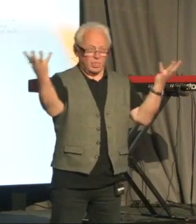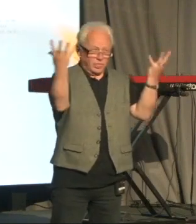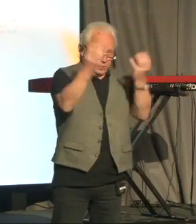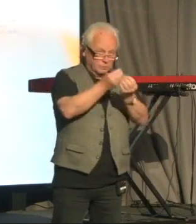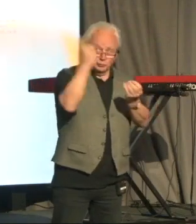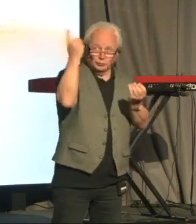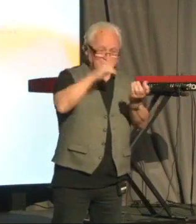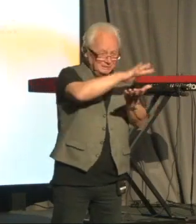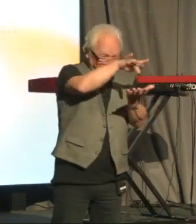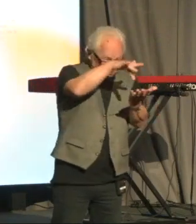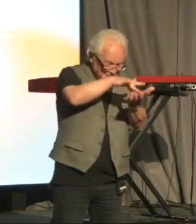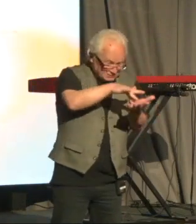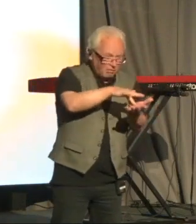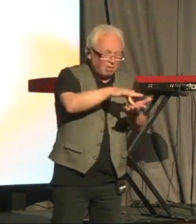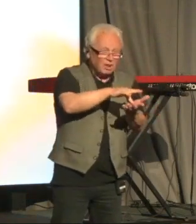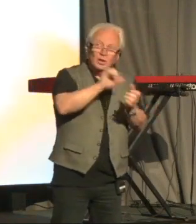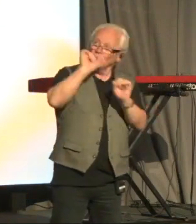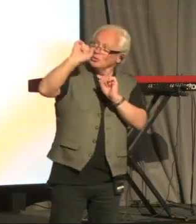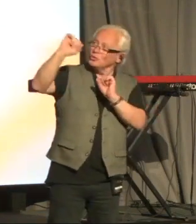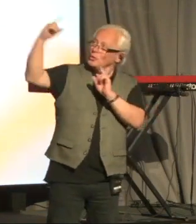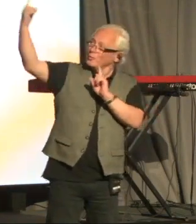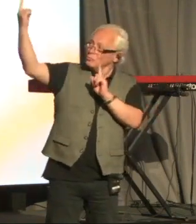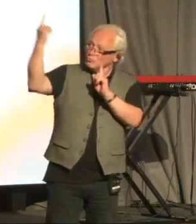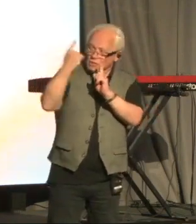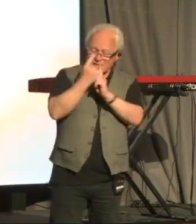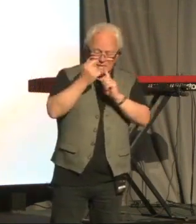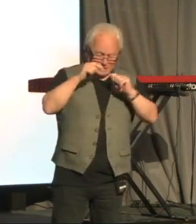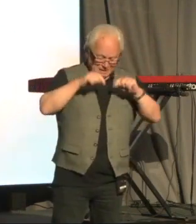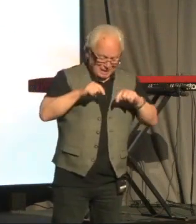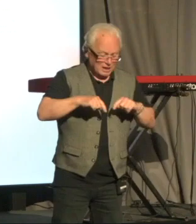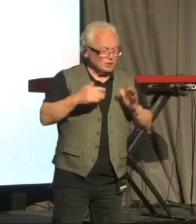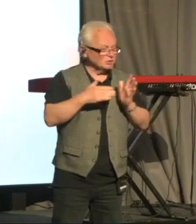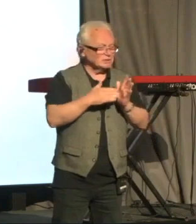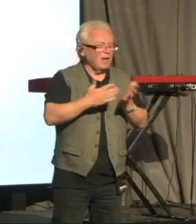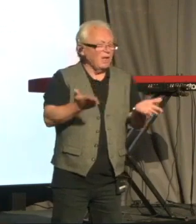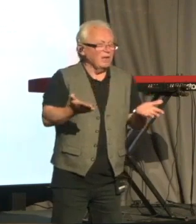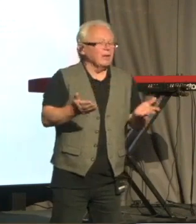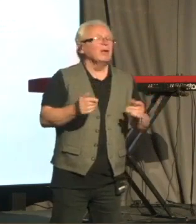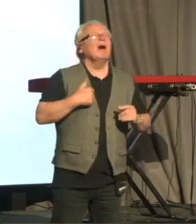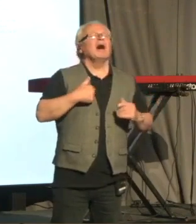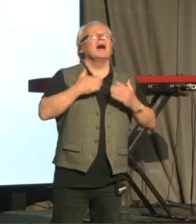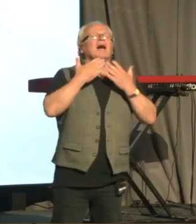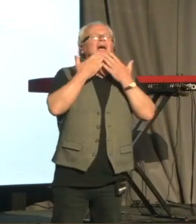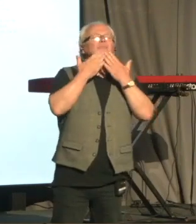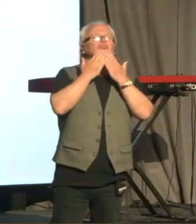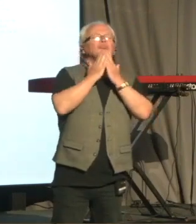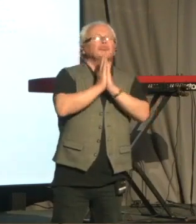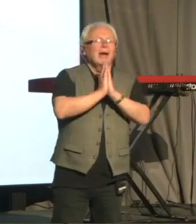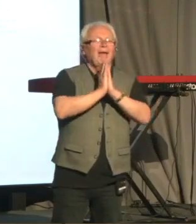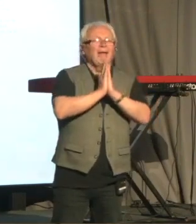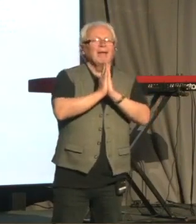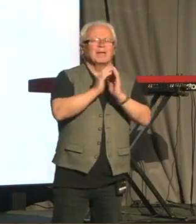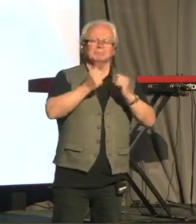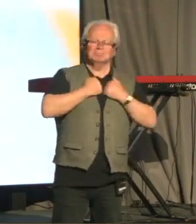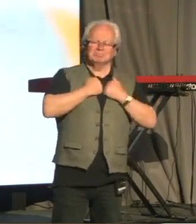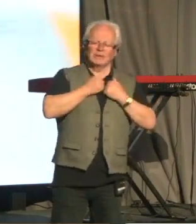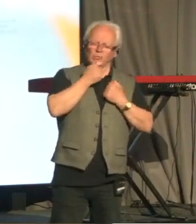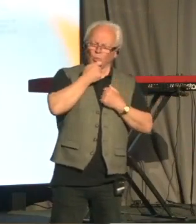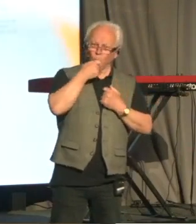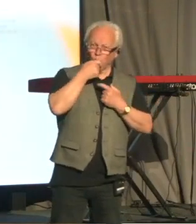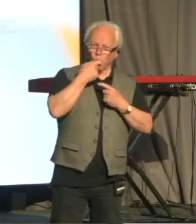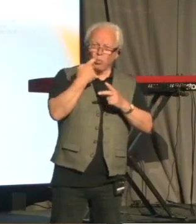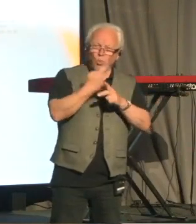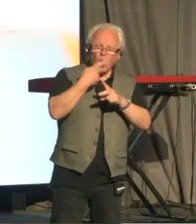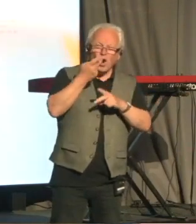your presence is here today. God, I pray that these words that I have would not just